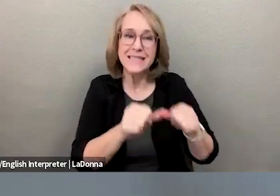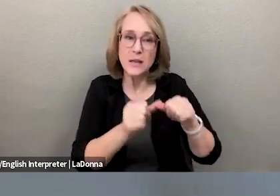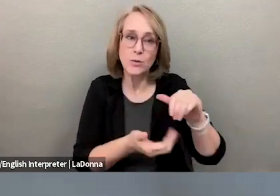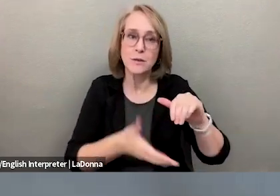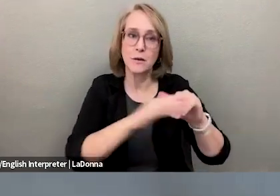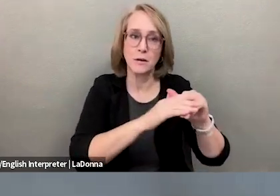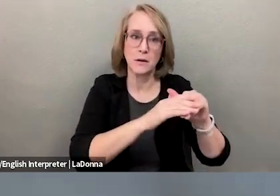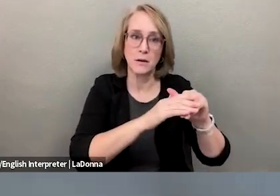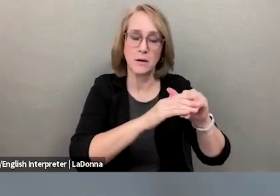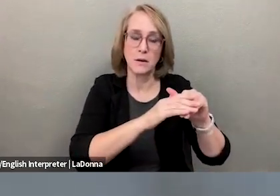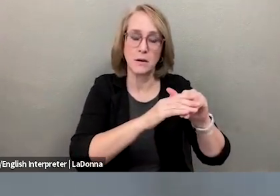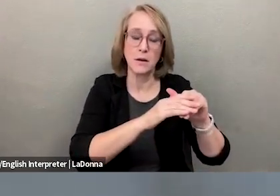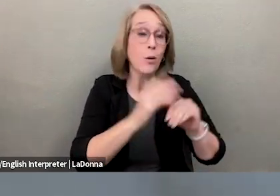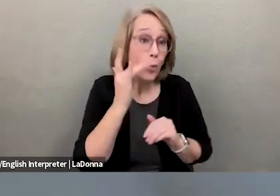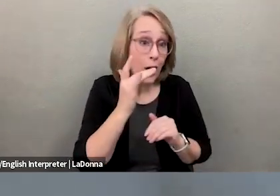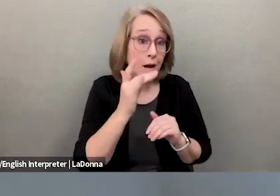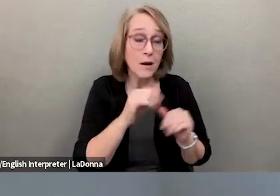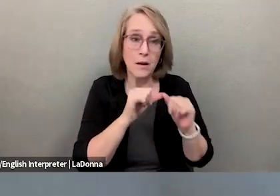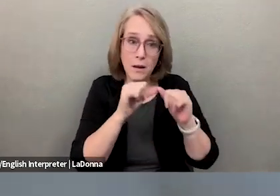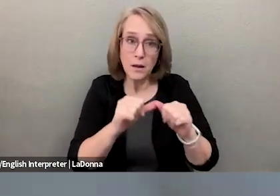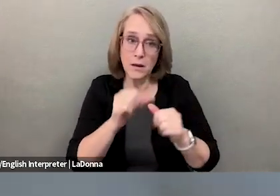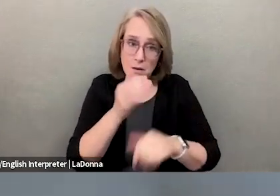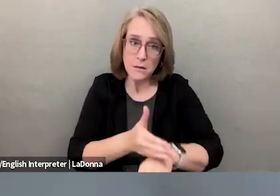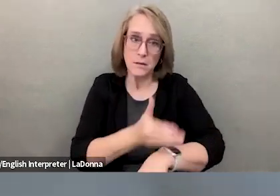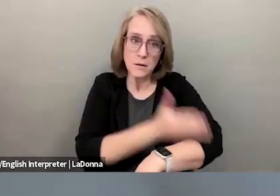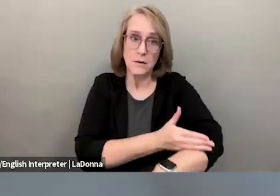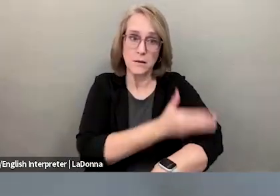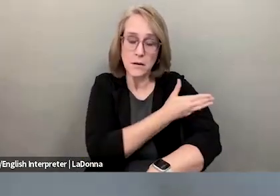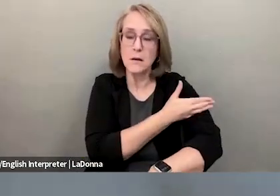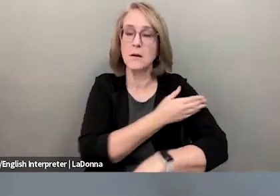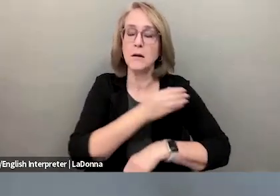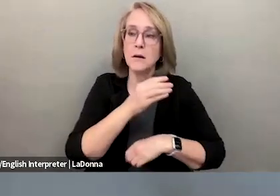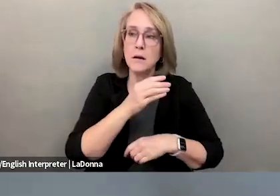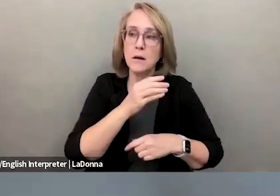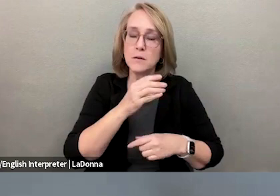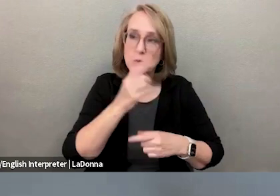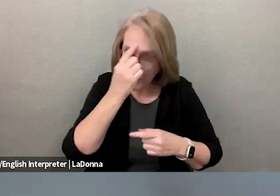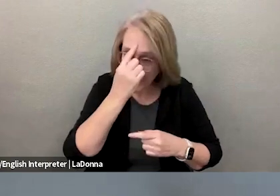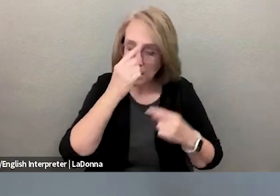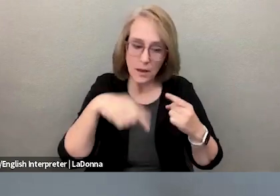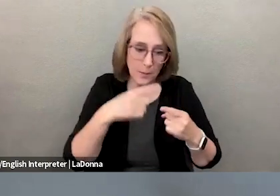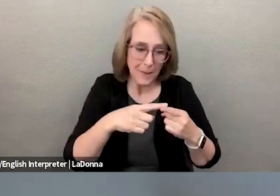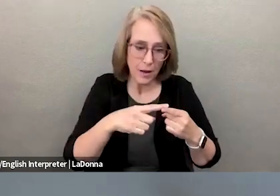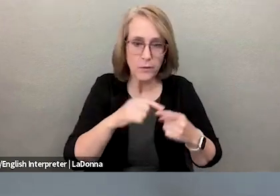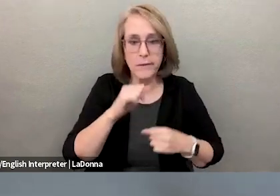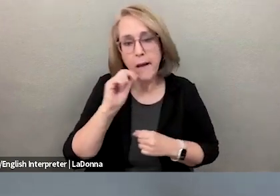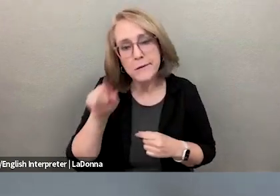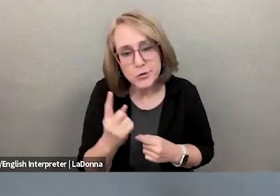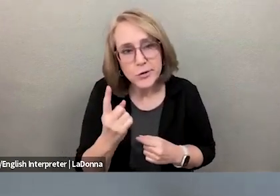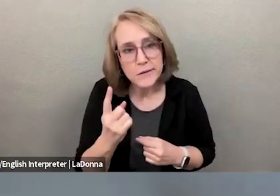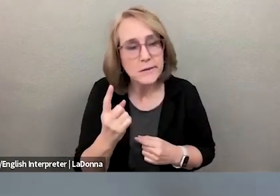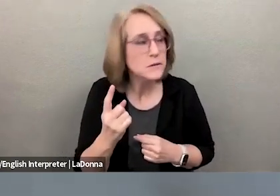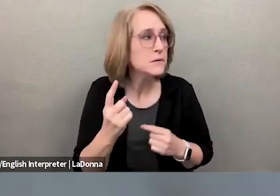documented so that we're pushing ourselves in the process to think about, not sort of